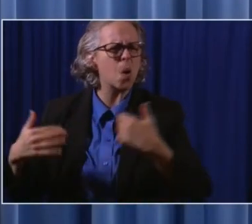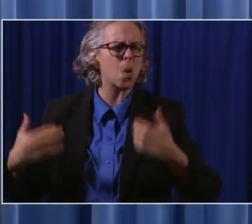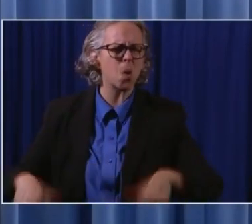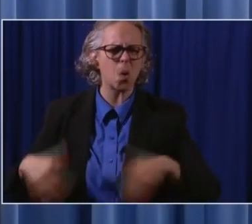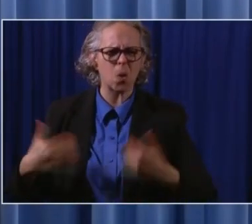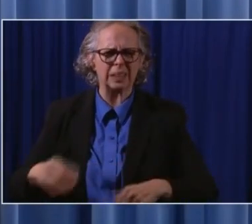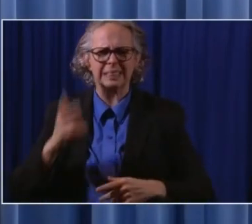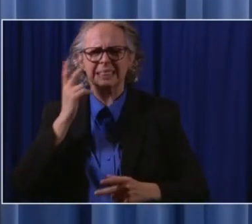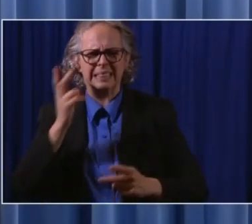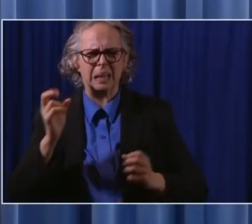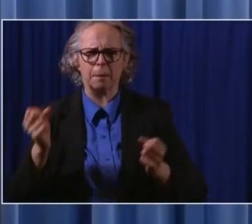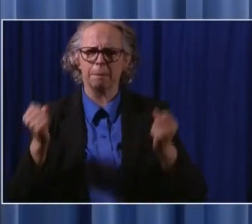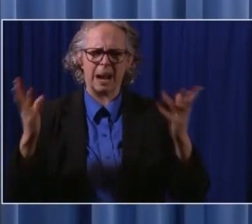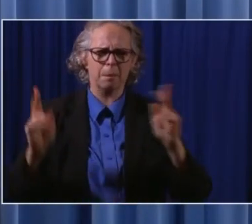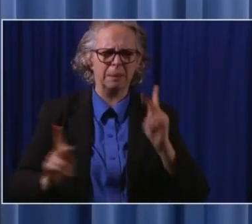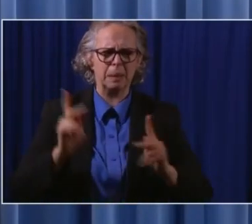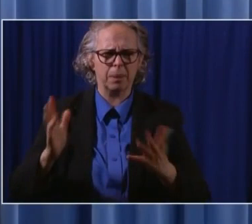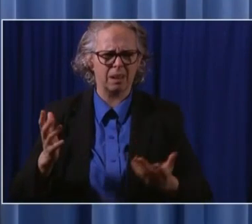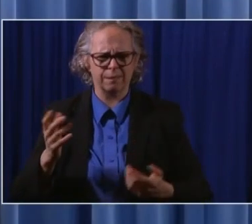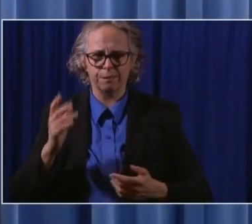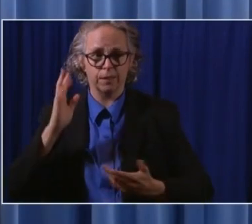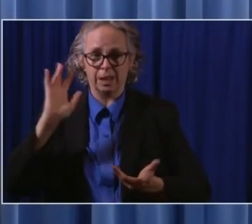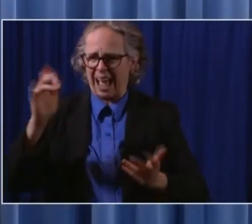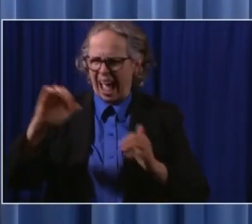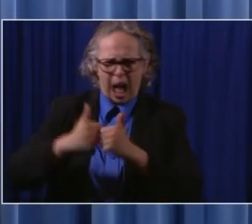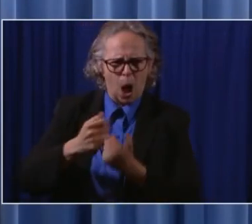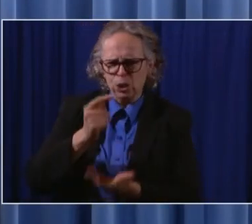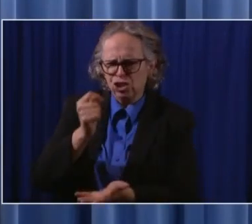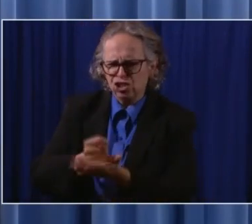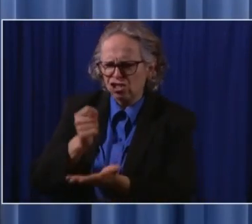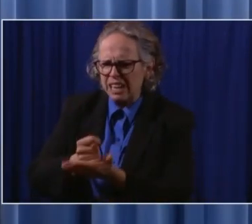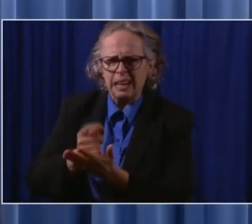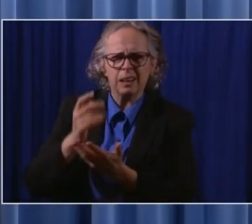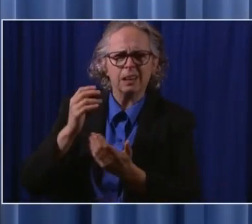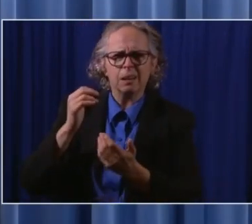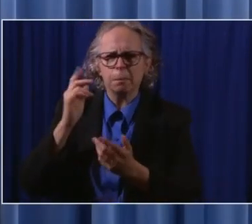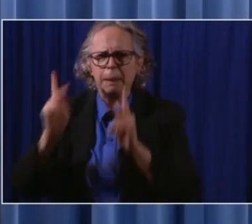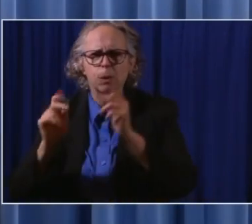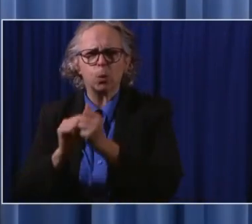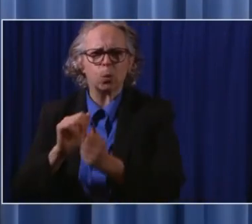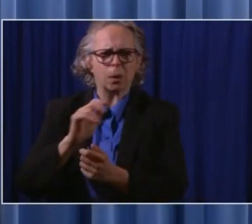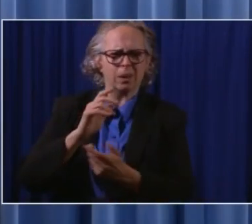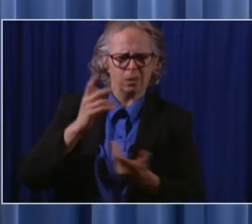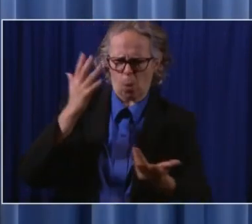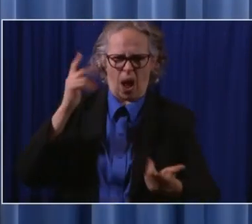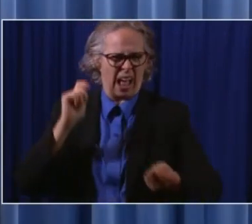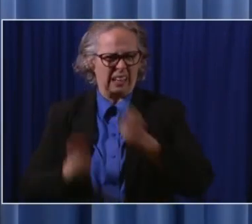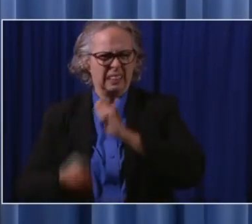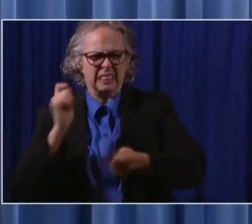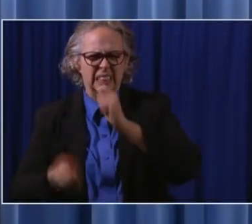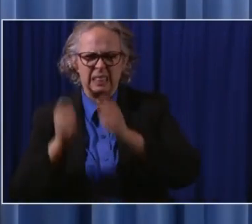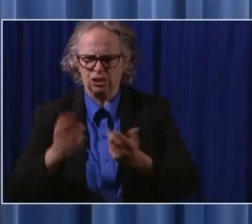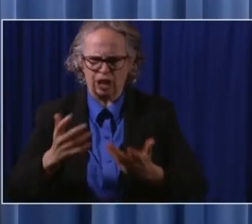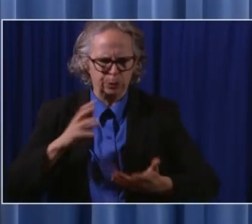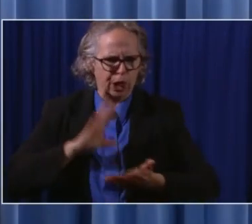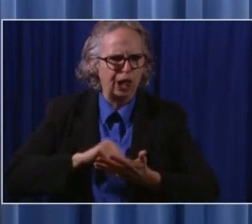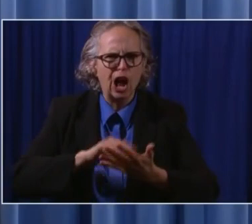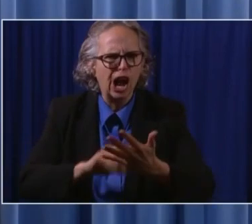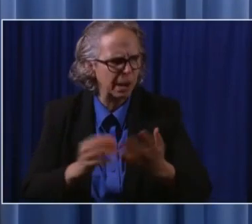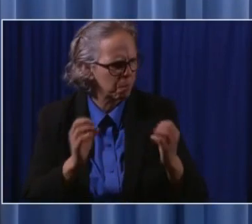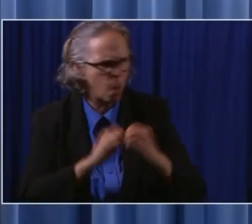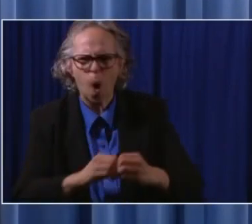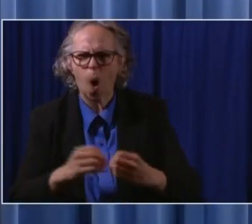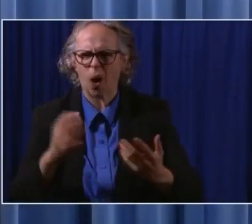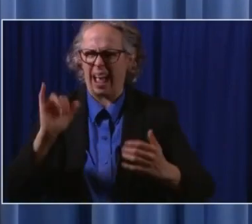COVID-19 has changed. Doctors continue to learn more. And so one would expect